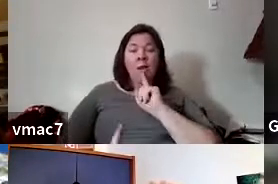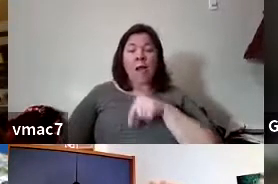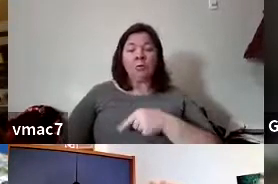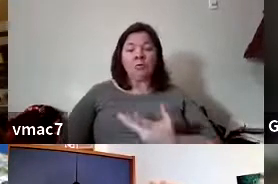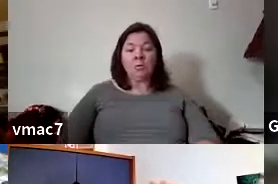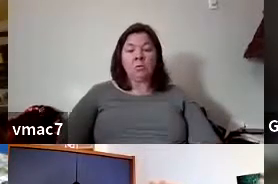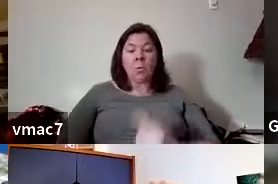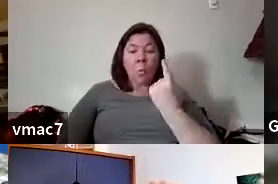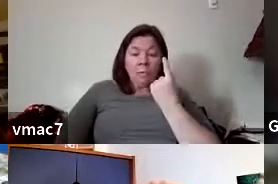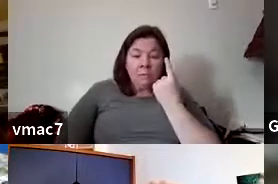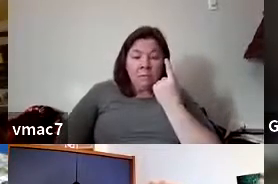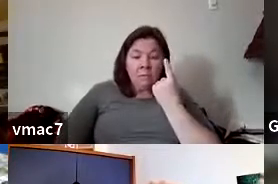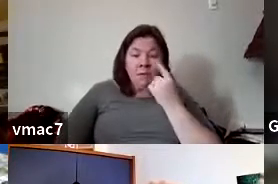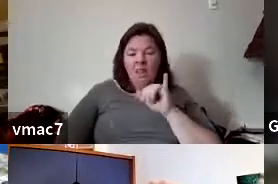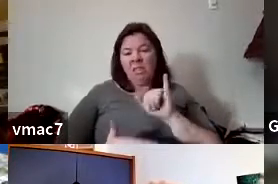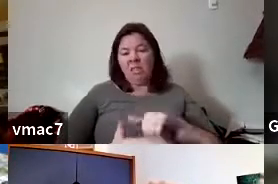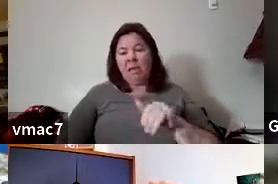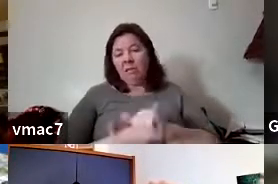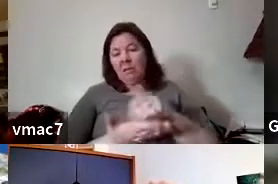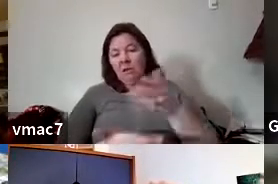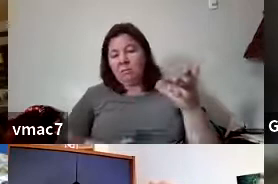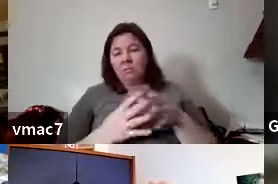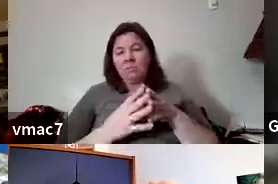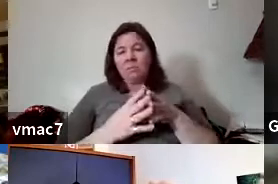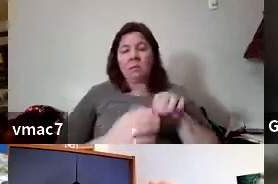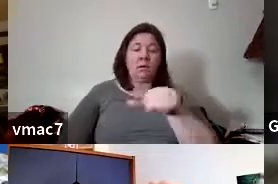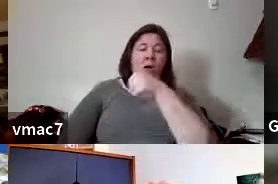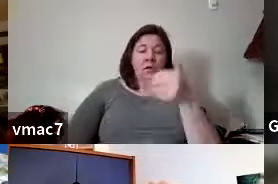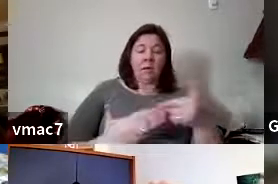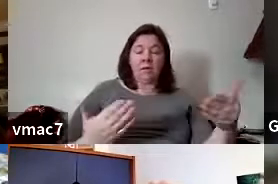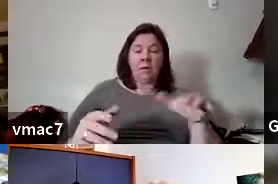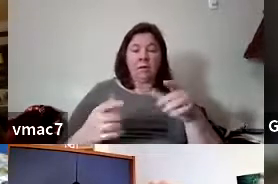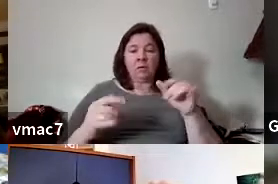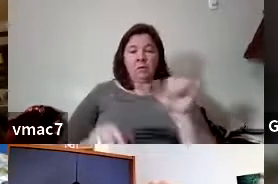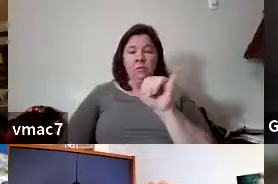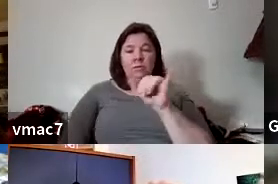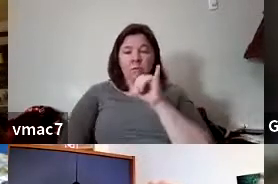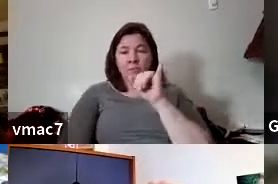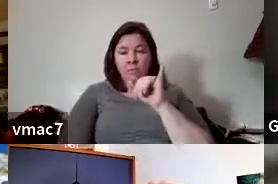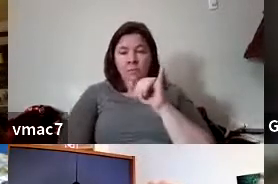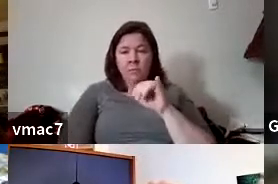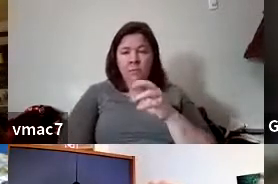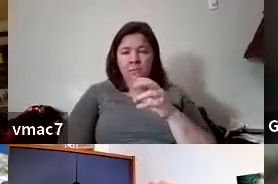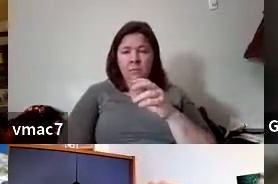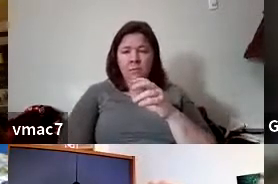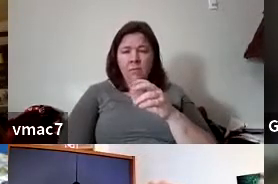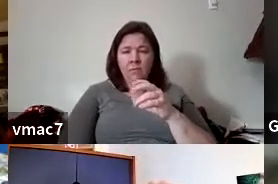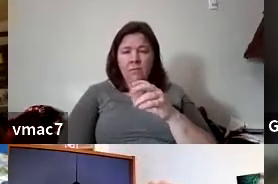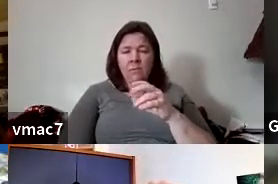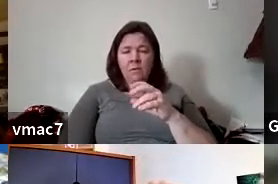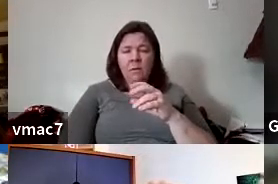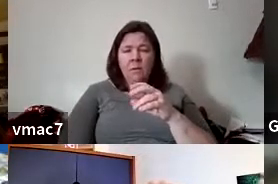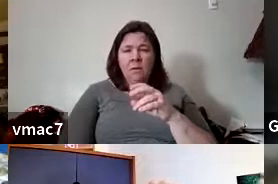Finland. There you go. And another thing too, people have been born so negative on this